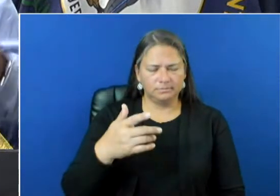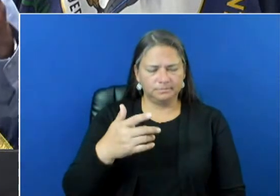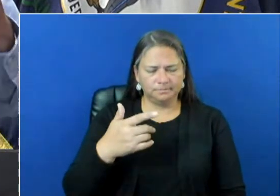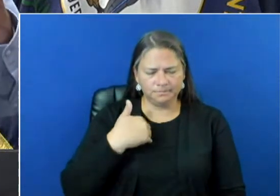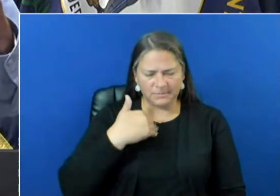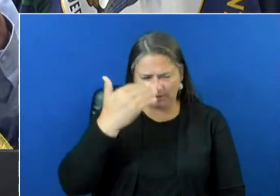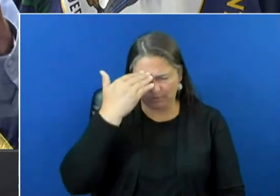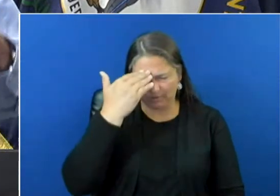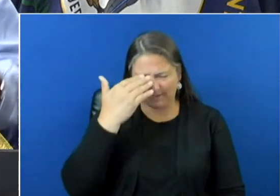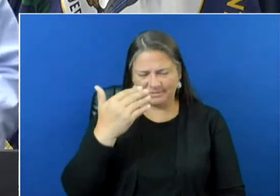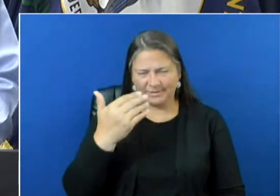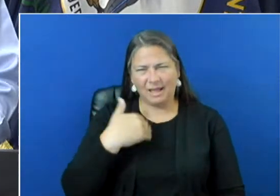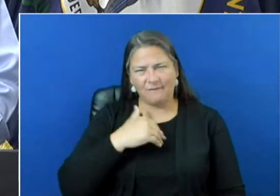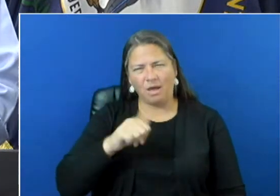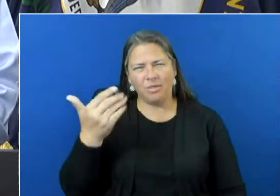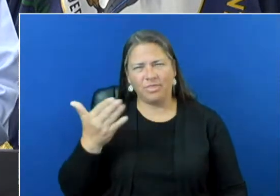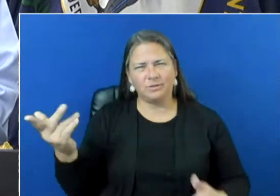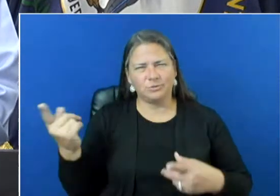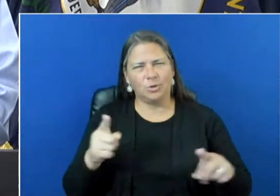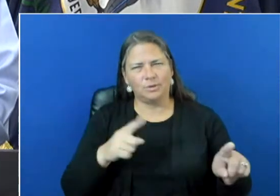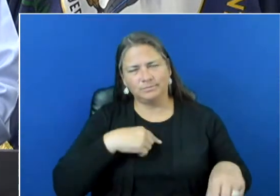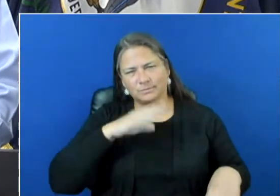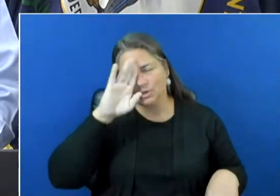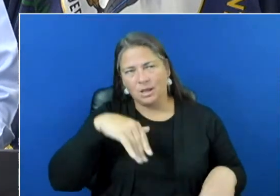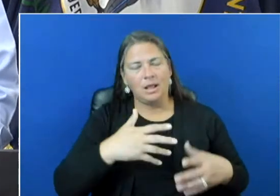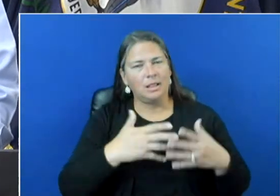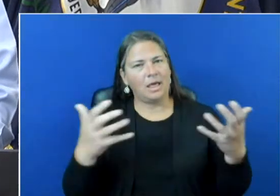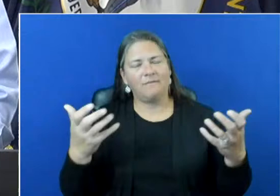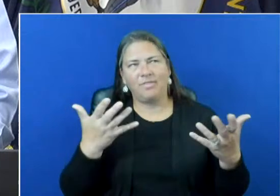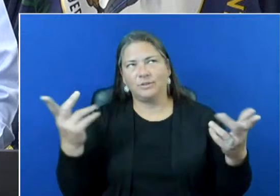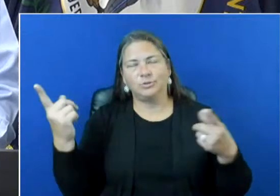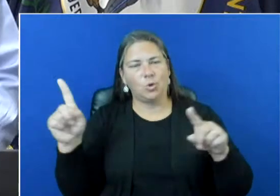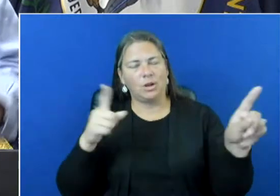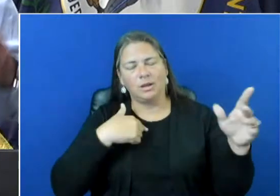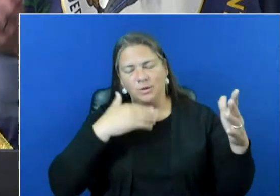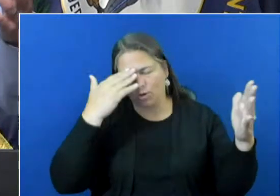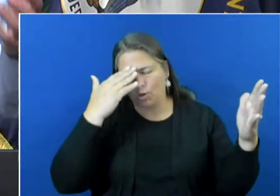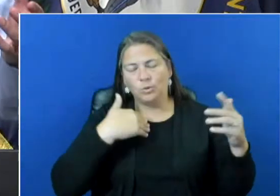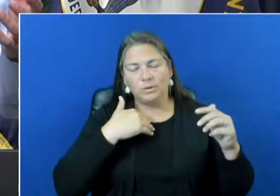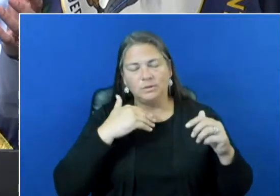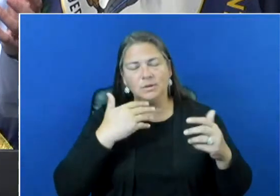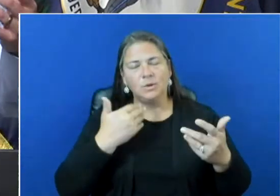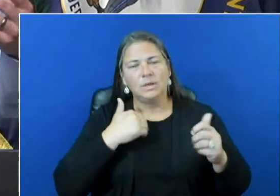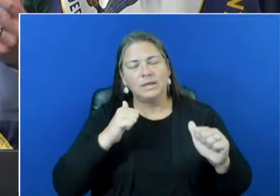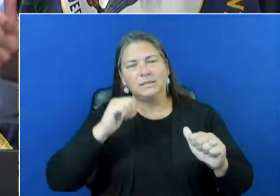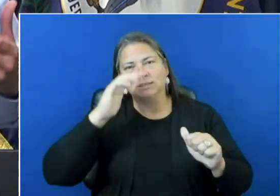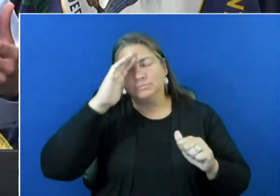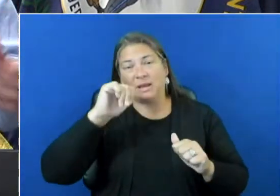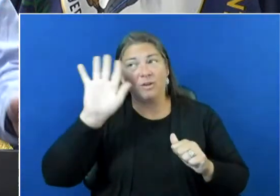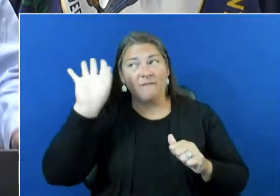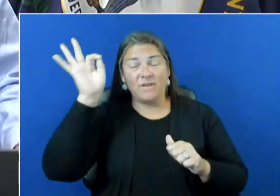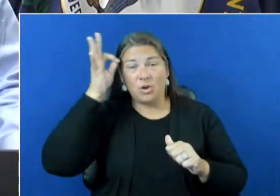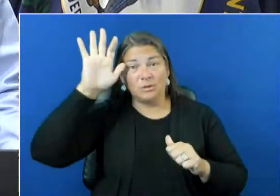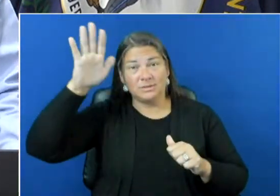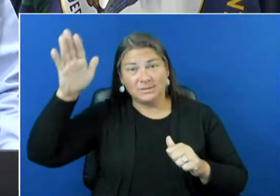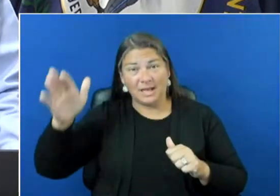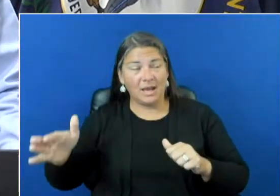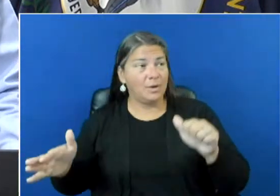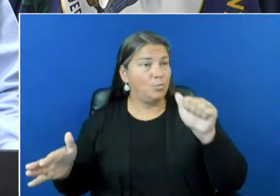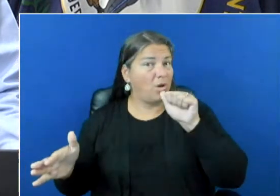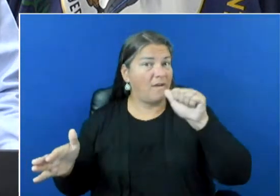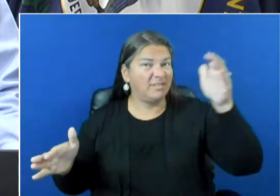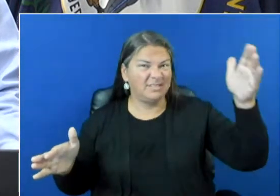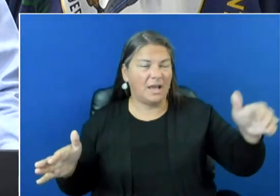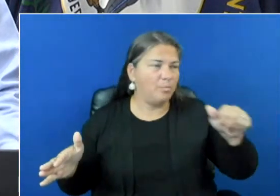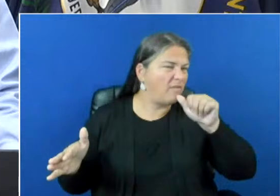that are going on. Again, a lot of balls in the air, and I think we can expect on the federal side and on the private sector side a number